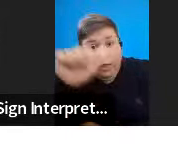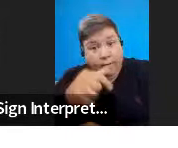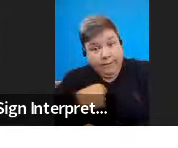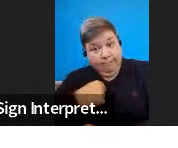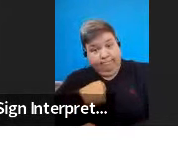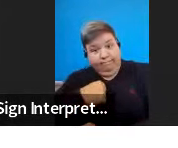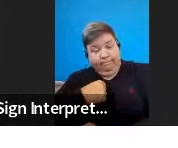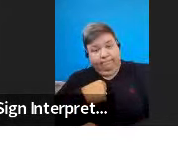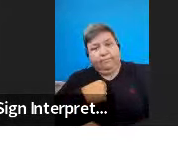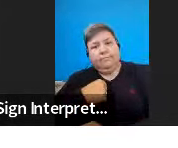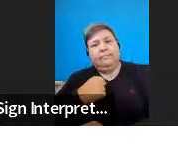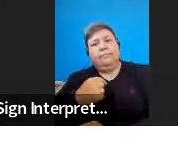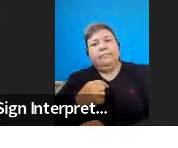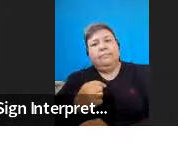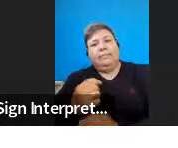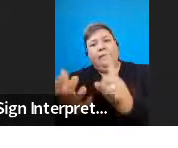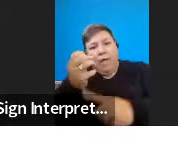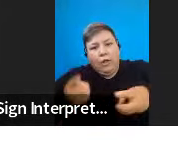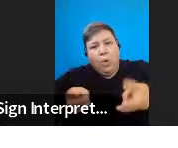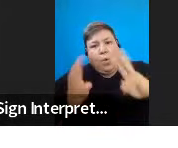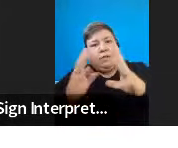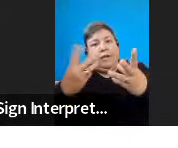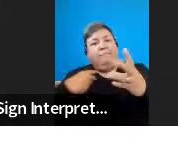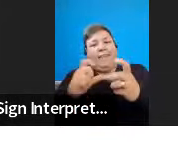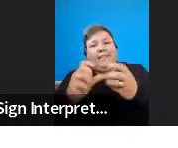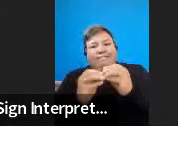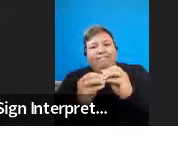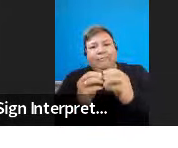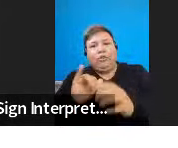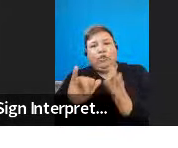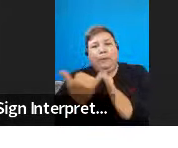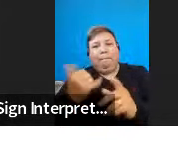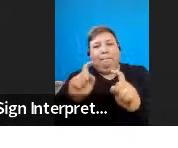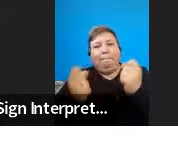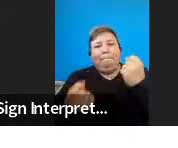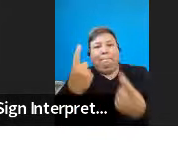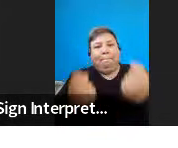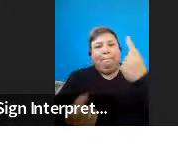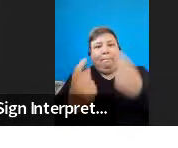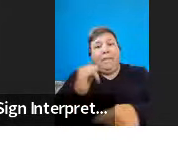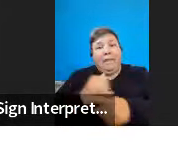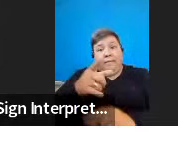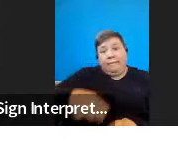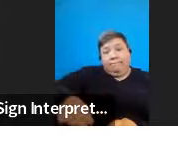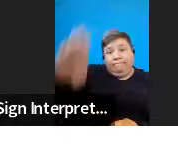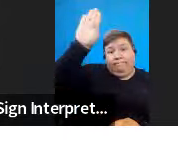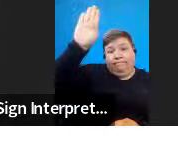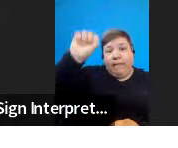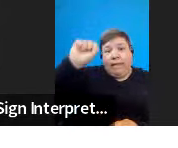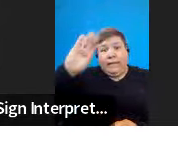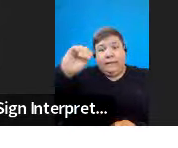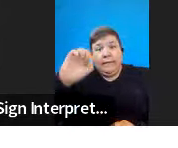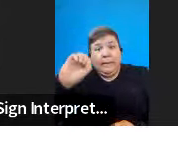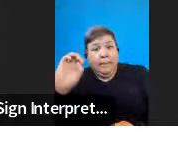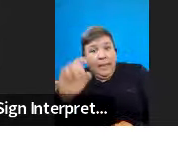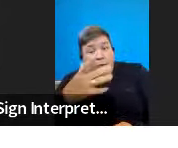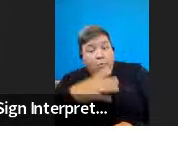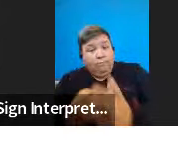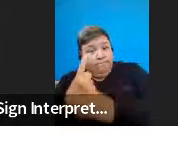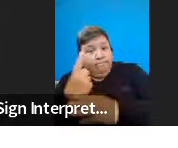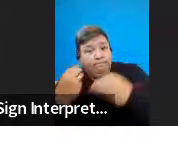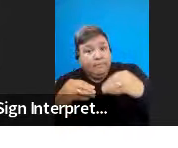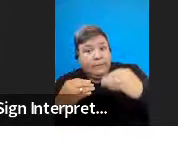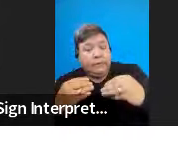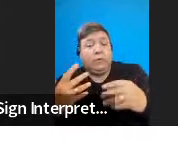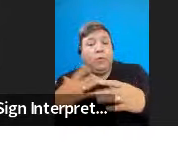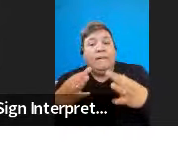us find ways of creating jobs. So if SMMEs are raising their hands and saying, we would like to create jobs, we would like to add value into